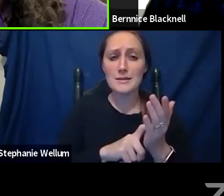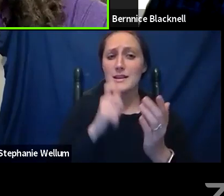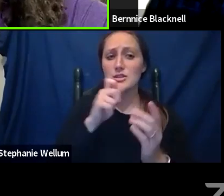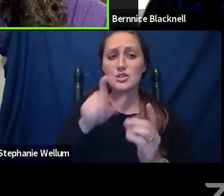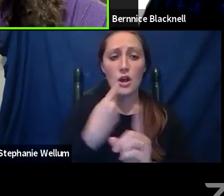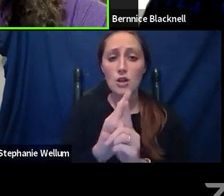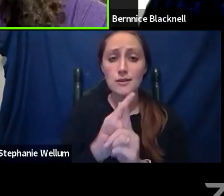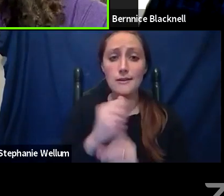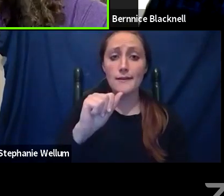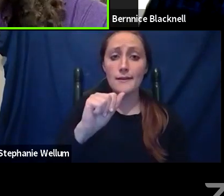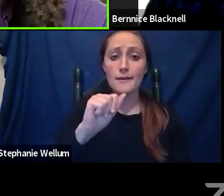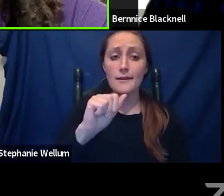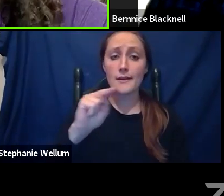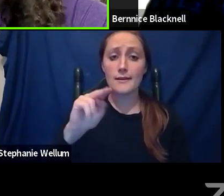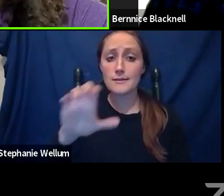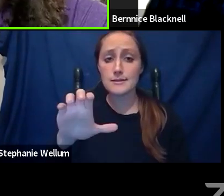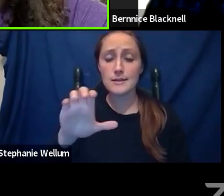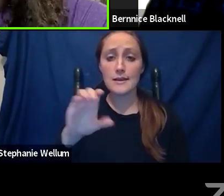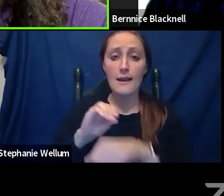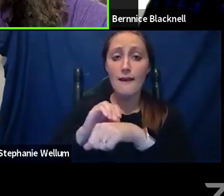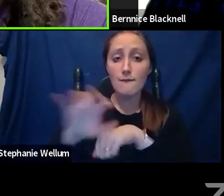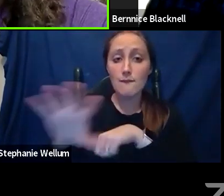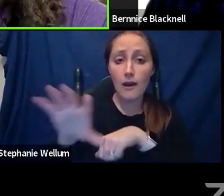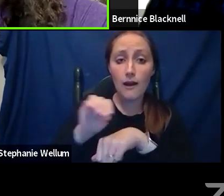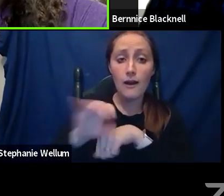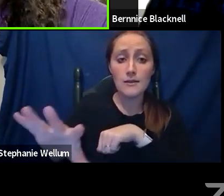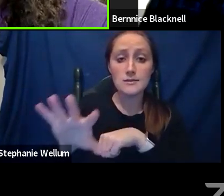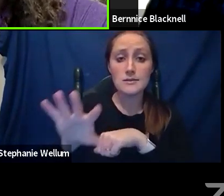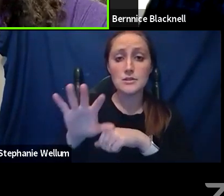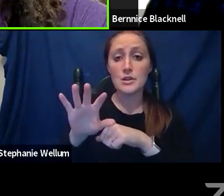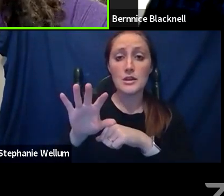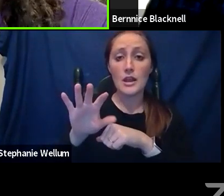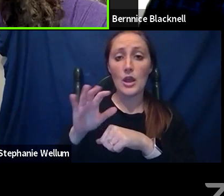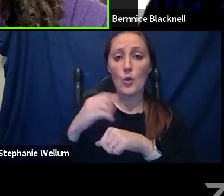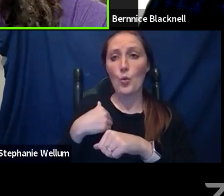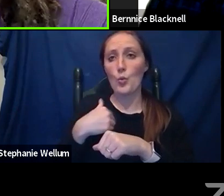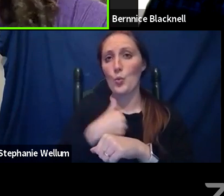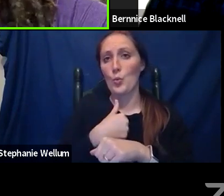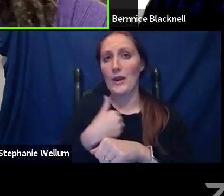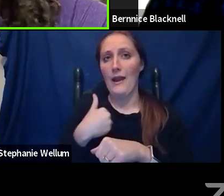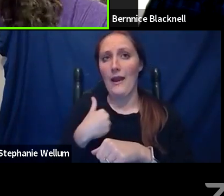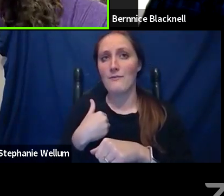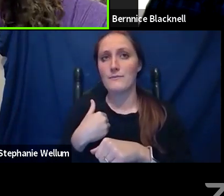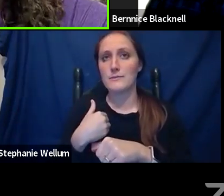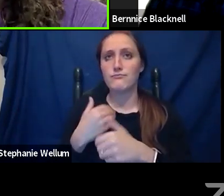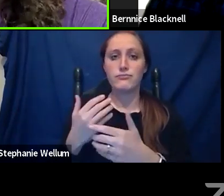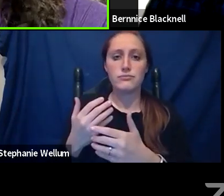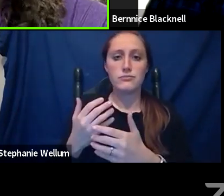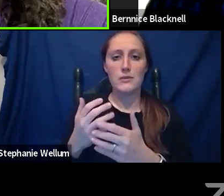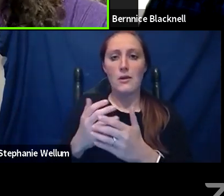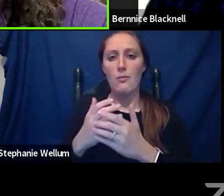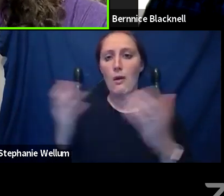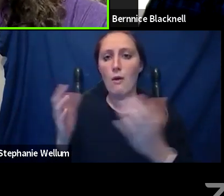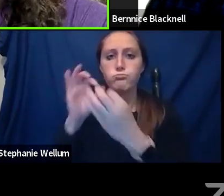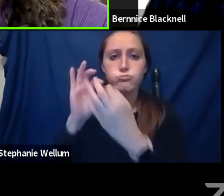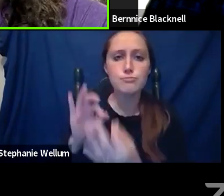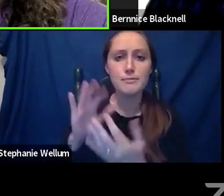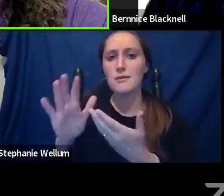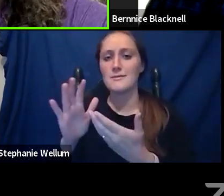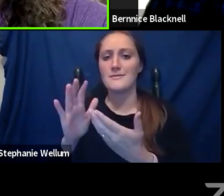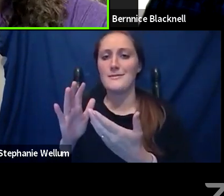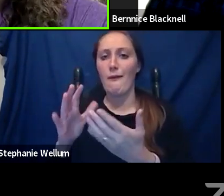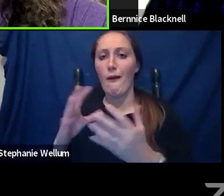as ANCs advise and then are therefore given great weight on the advice that we give. It's that we have to lay out a rationale